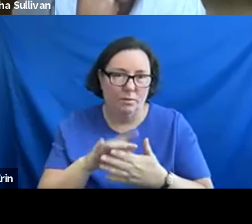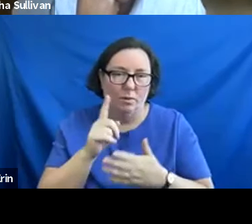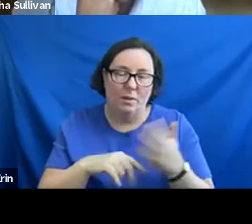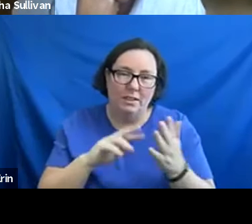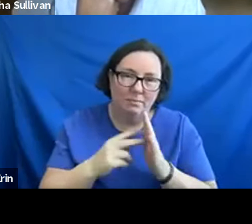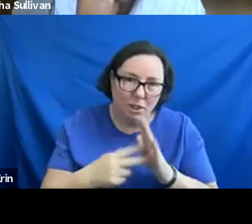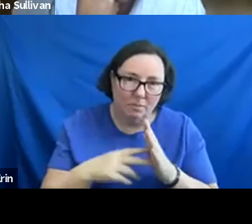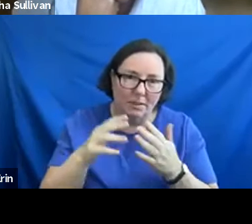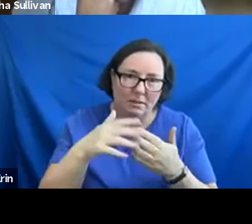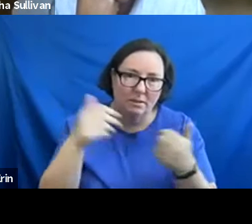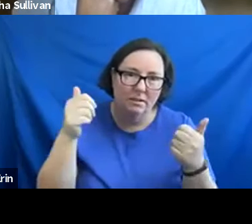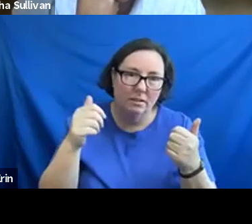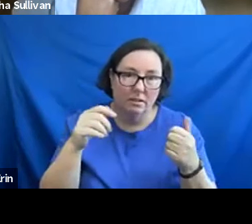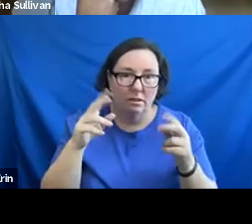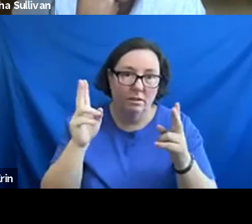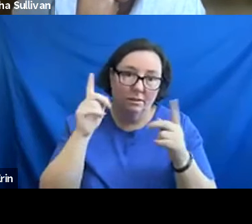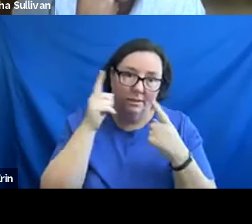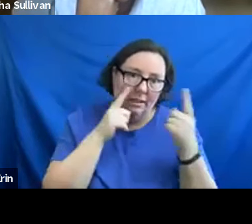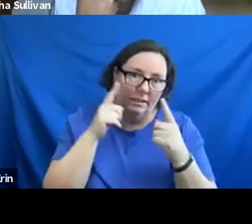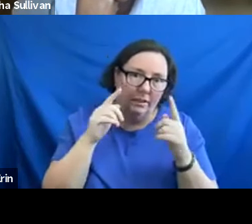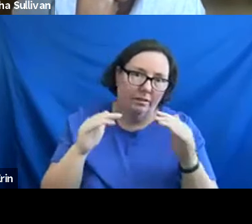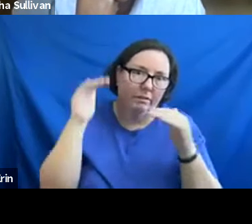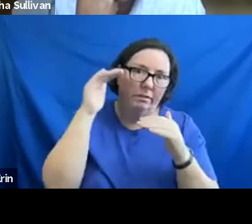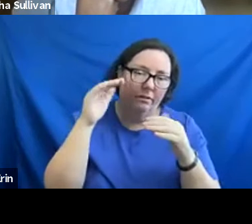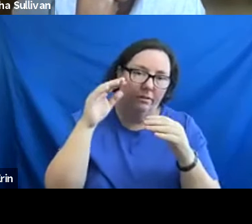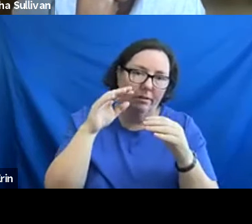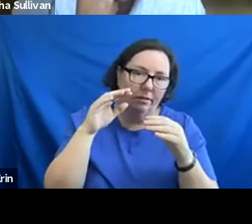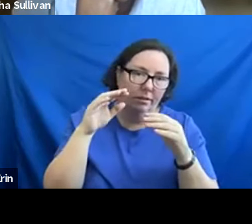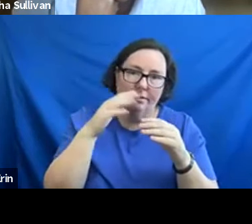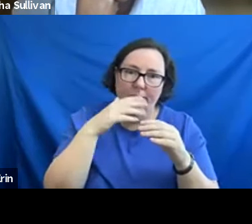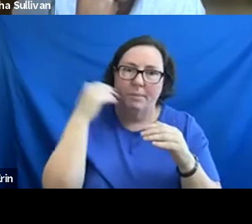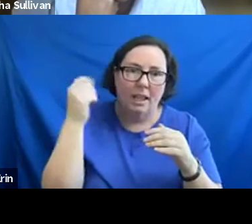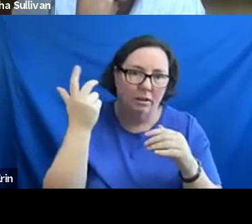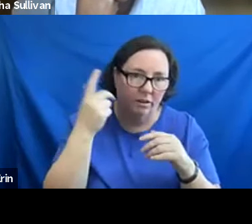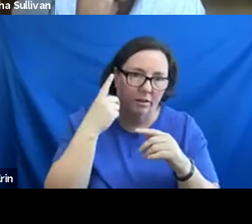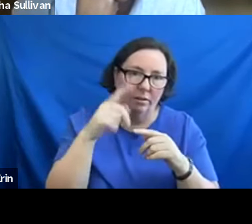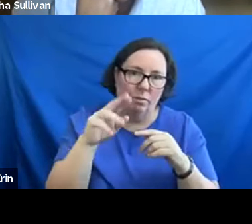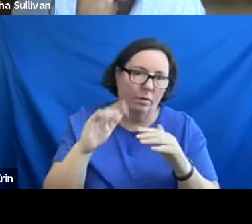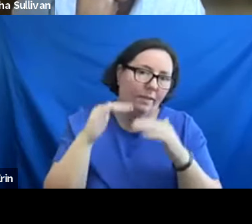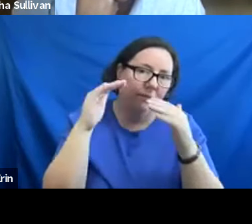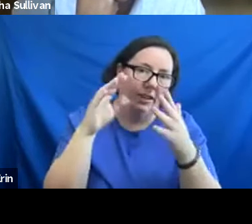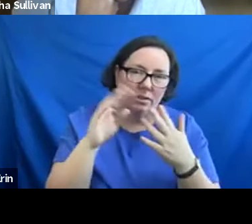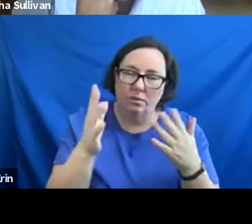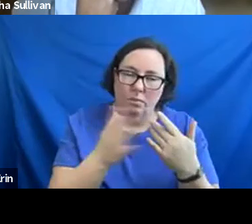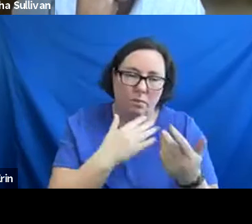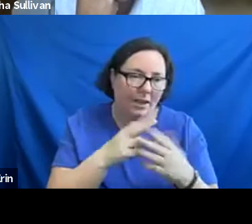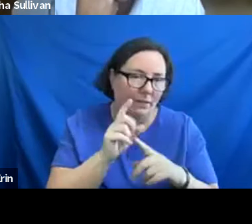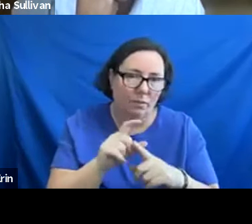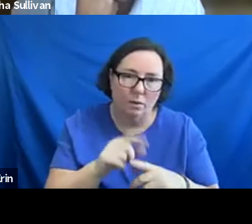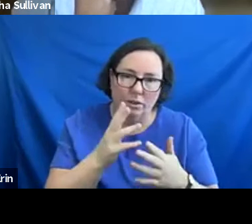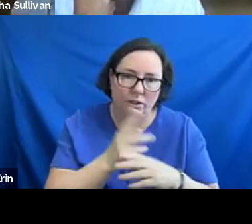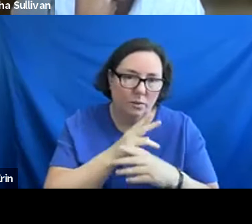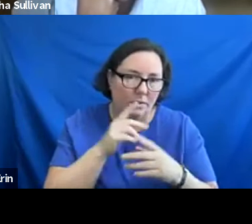school greater or considered greater or more for the more educated or more advanced students, whatever word you would like use to